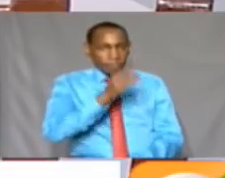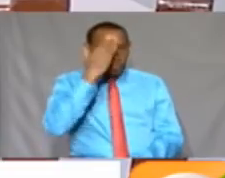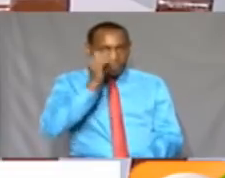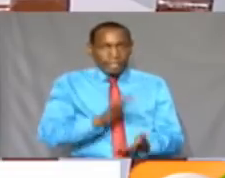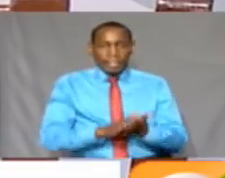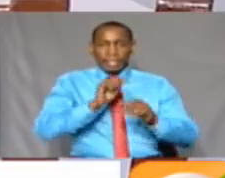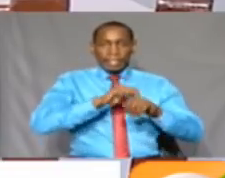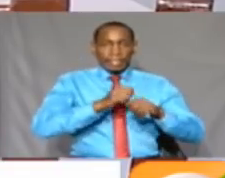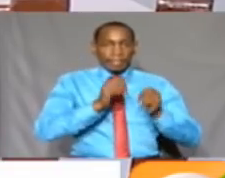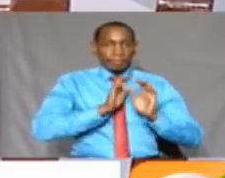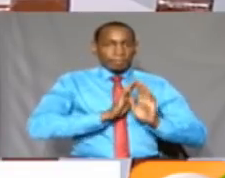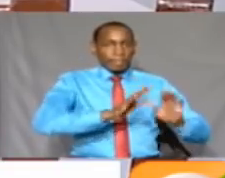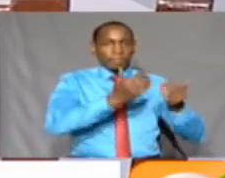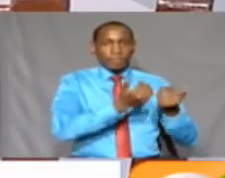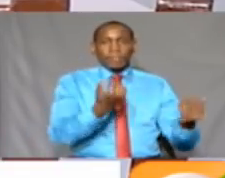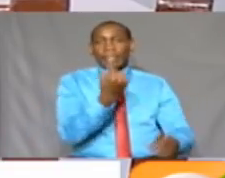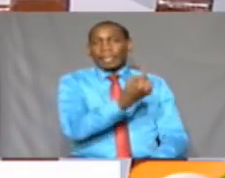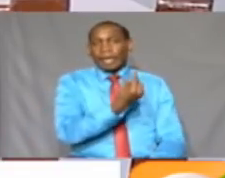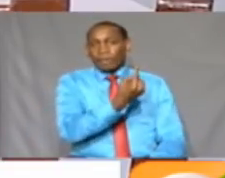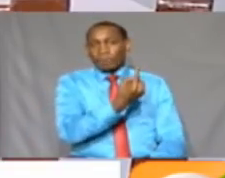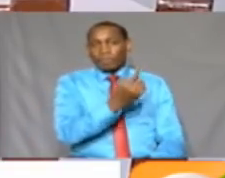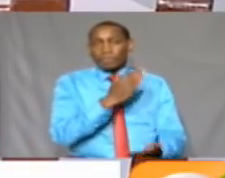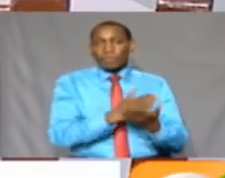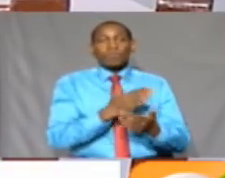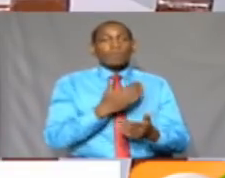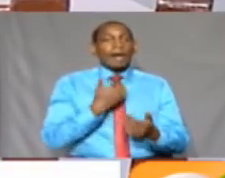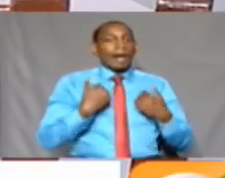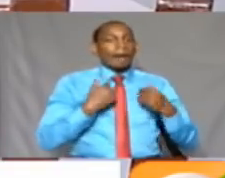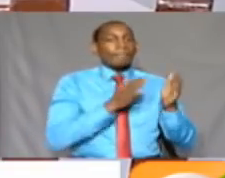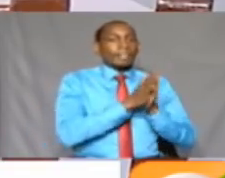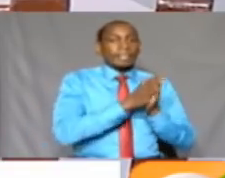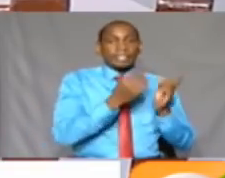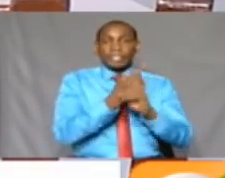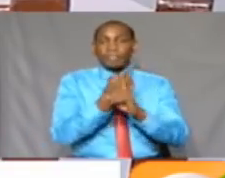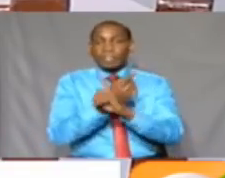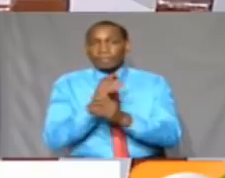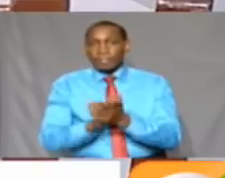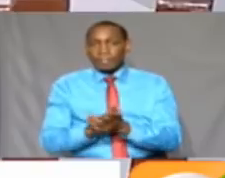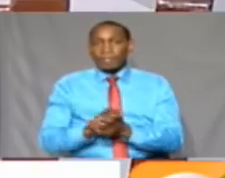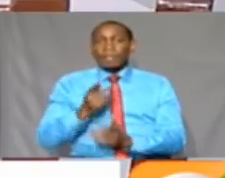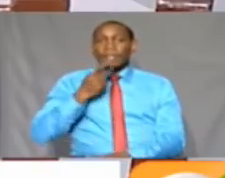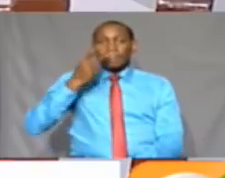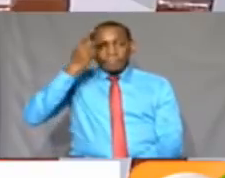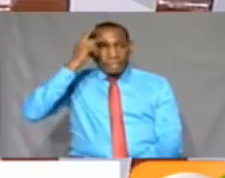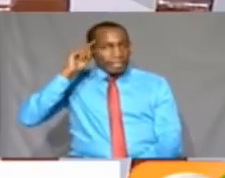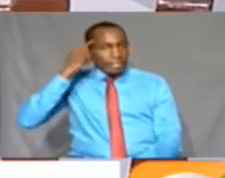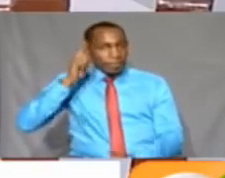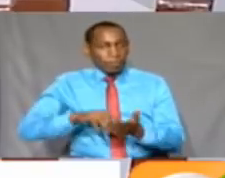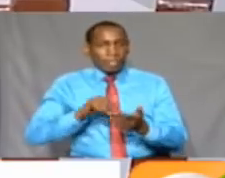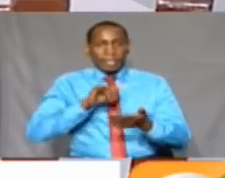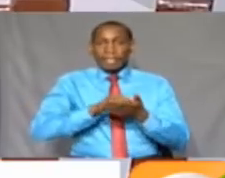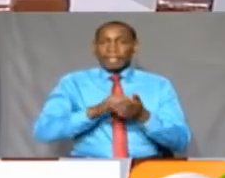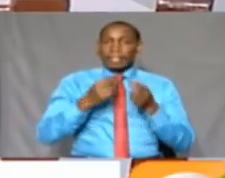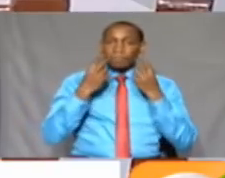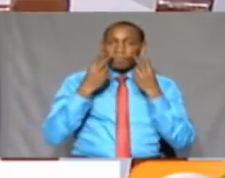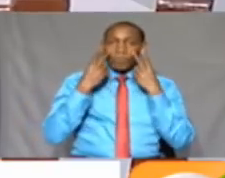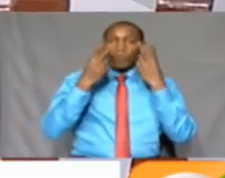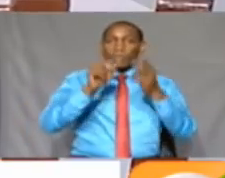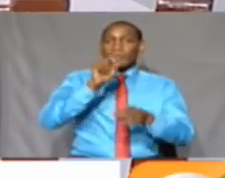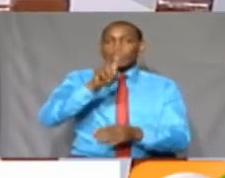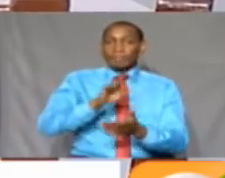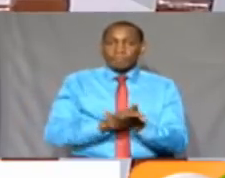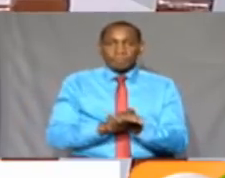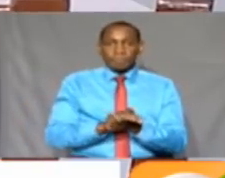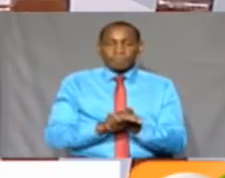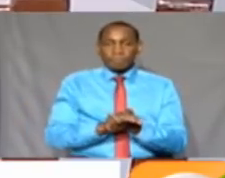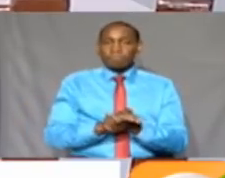leave kids on their own, yeah, they are very curious. Yeah. So sometimes parents think that watching a TV is